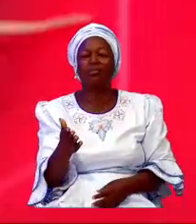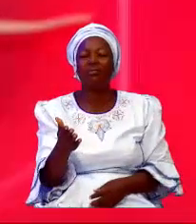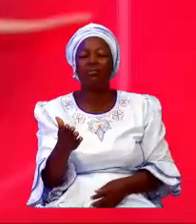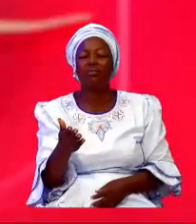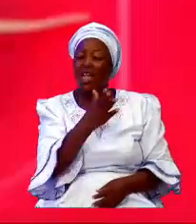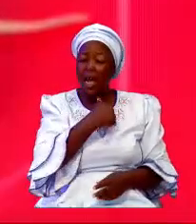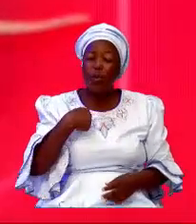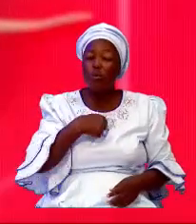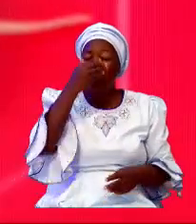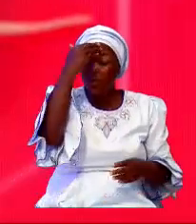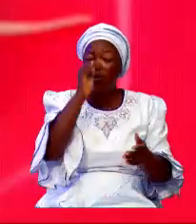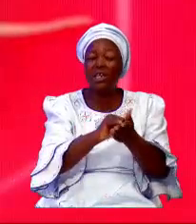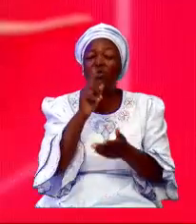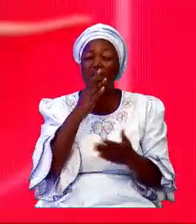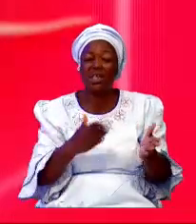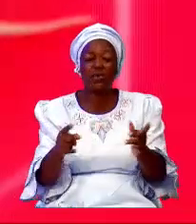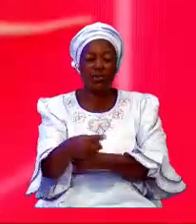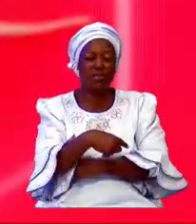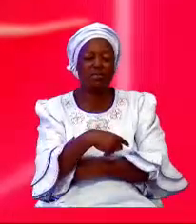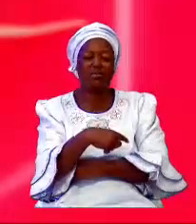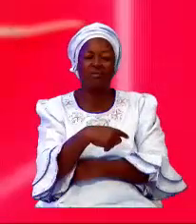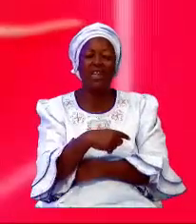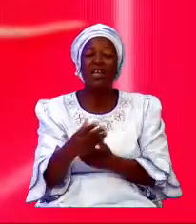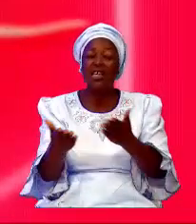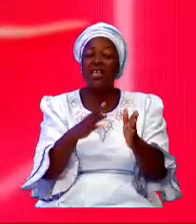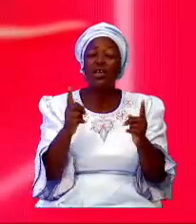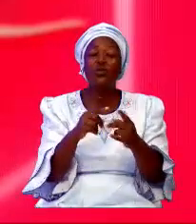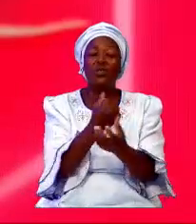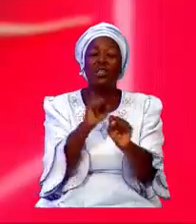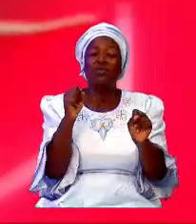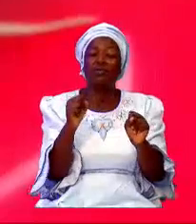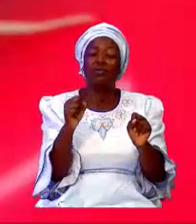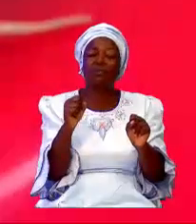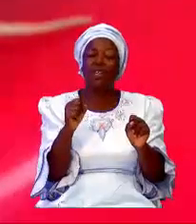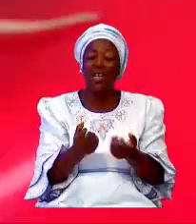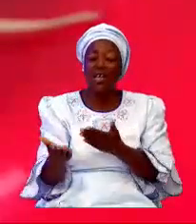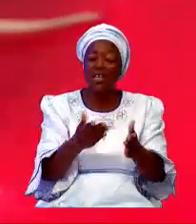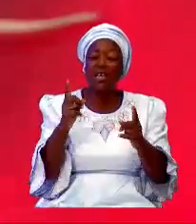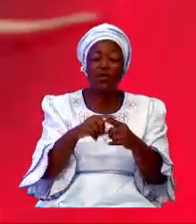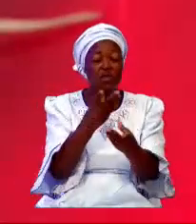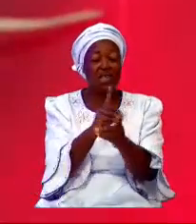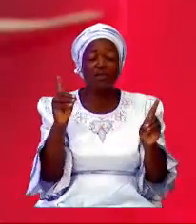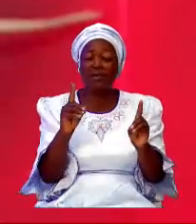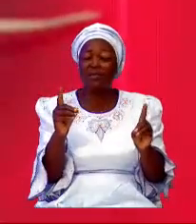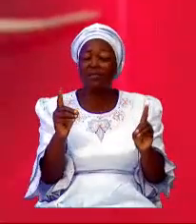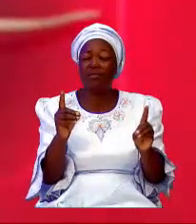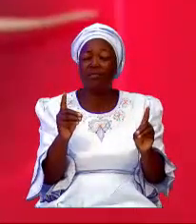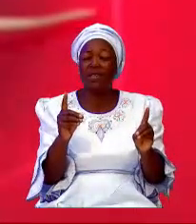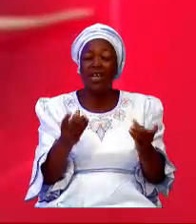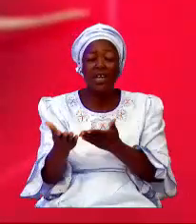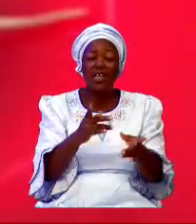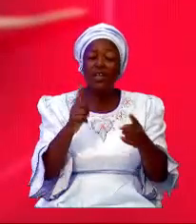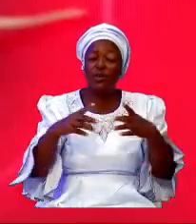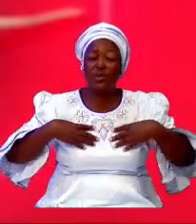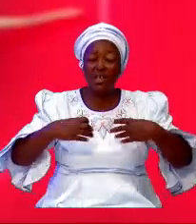Christ, the mighty one, is there. And we know that you are here today, here to